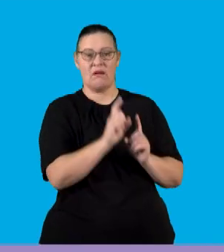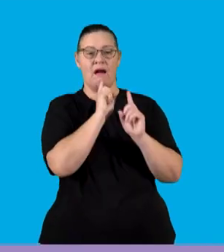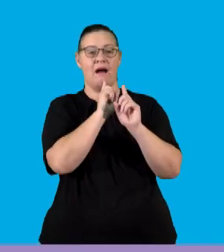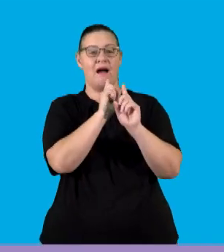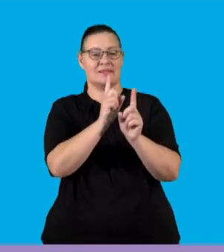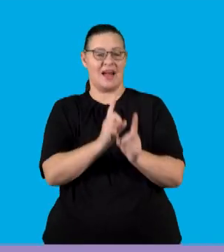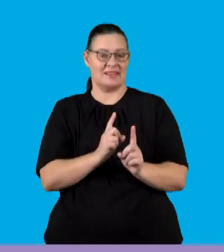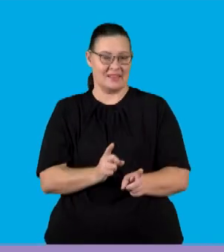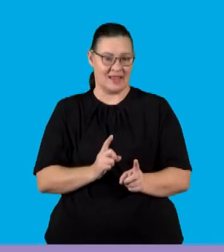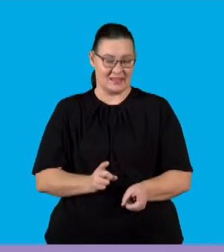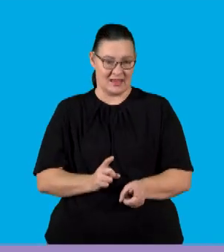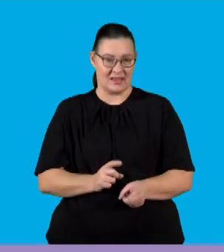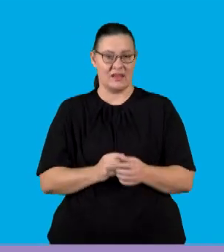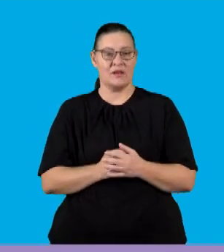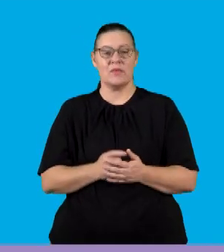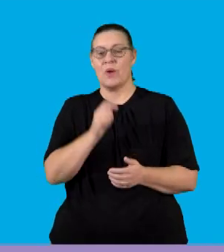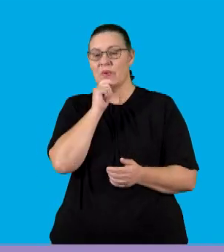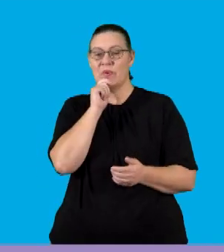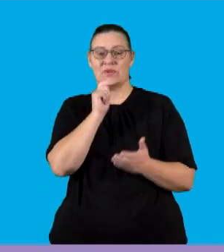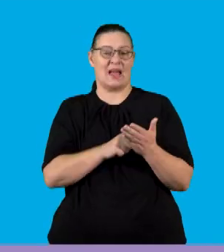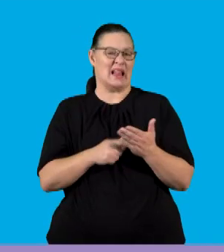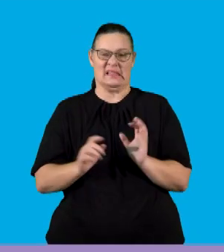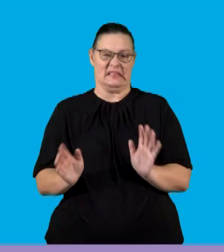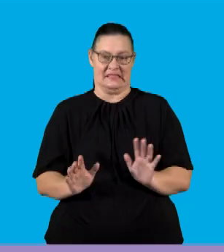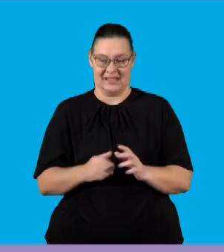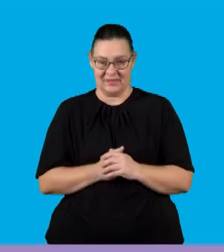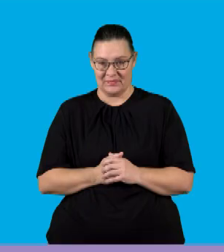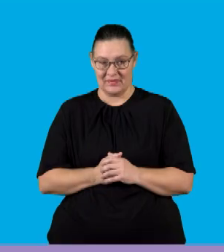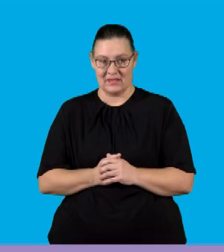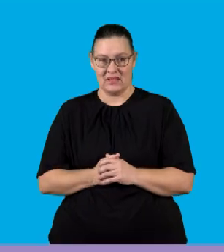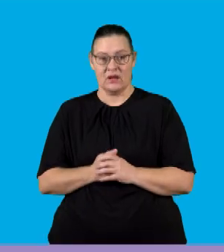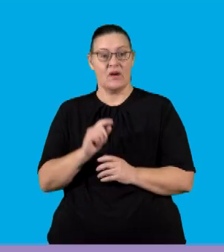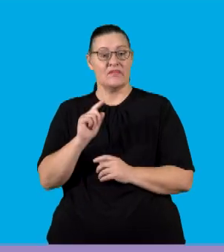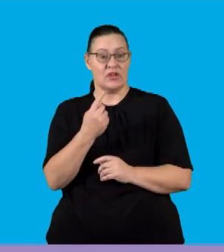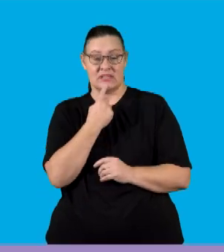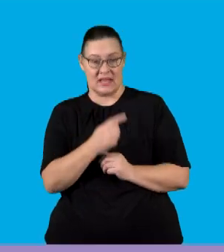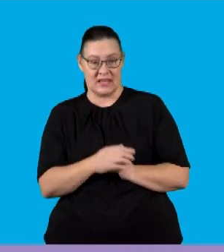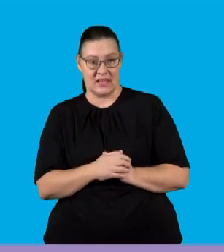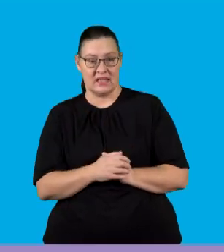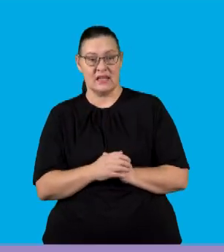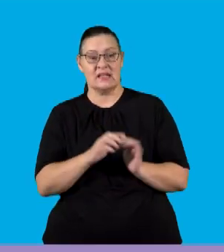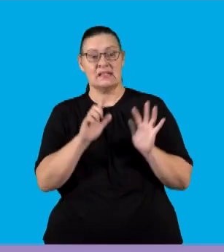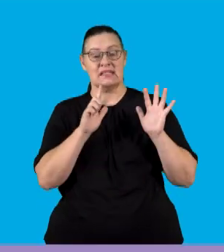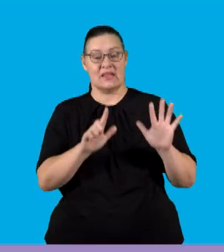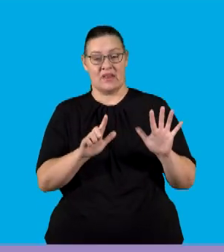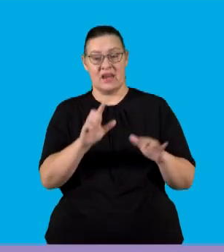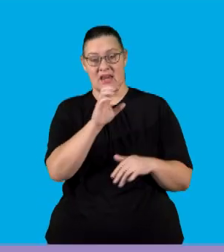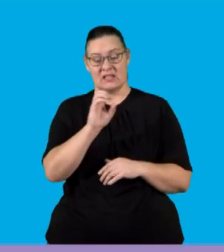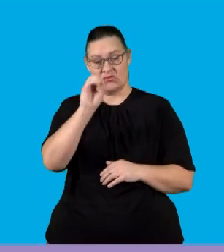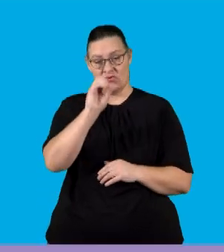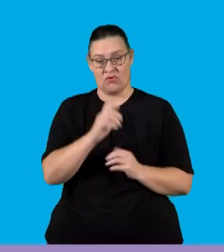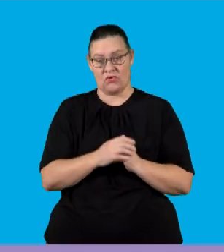try and answer them without the use of a calculator. The first question there says 7 exponent